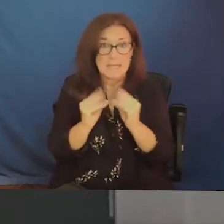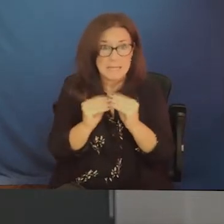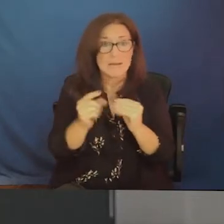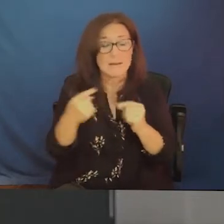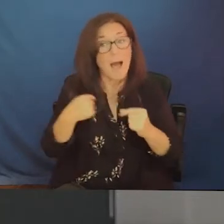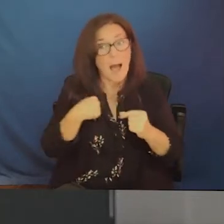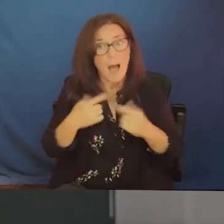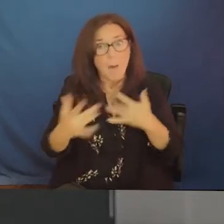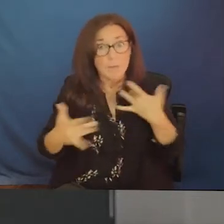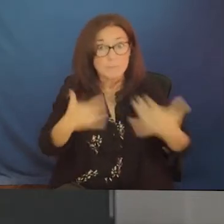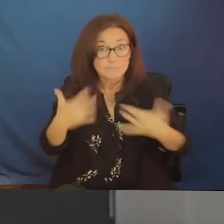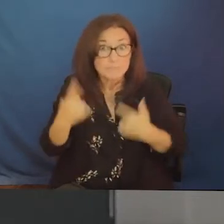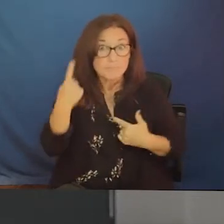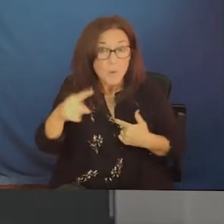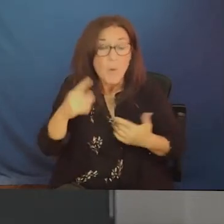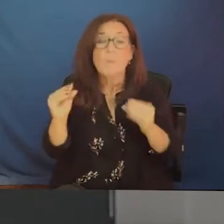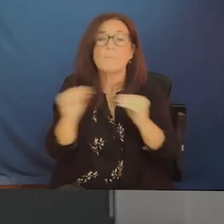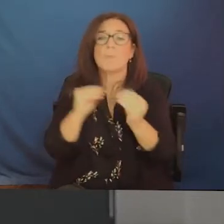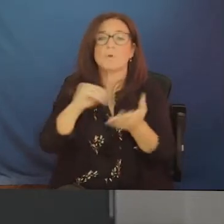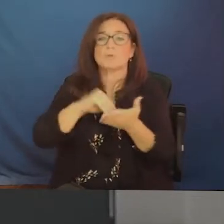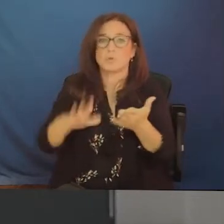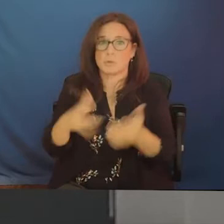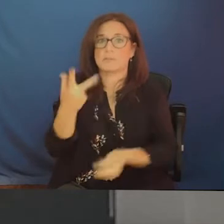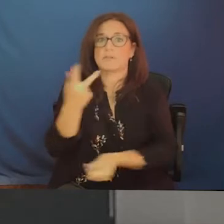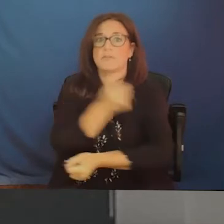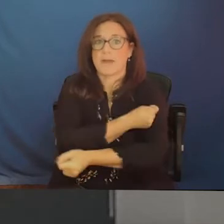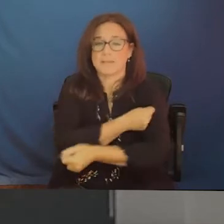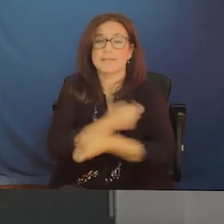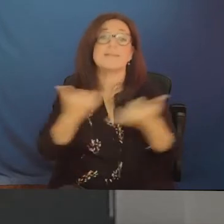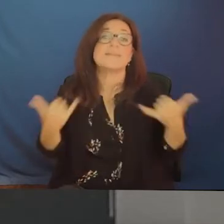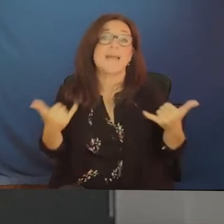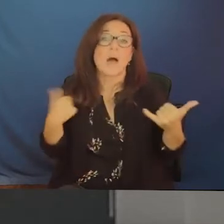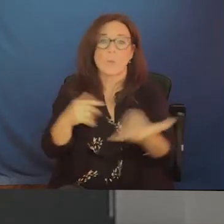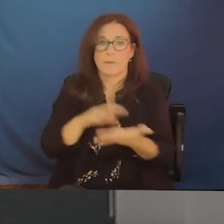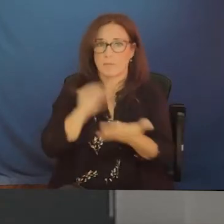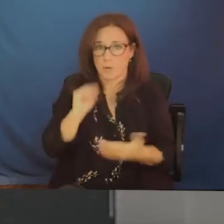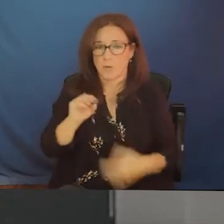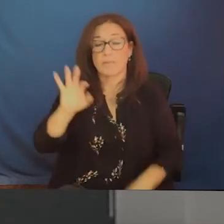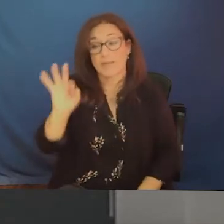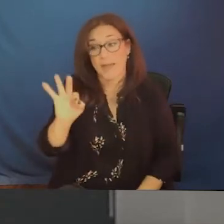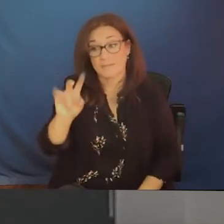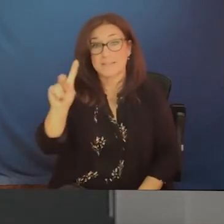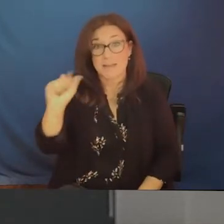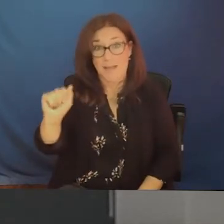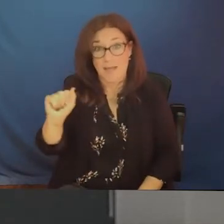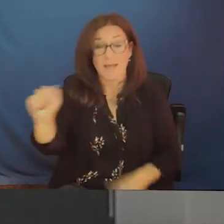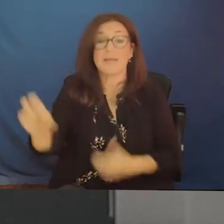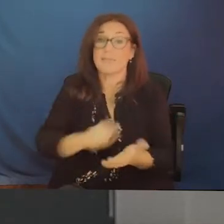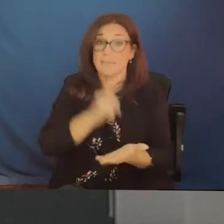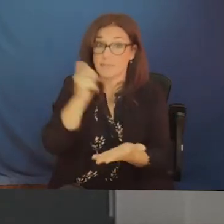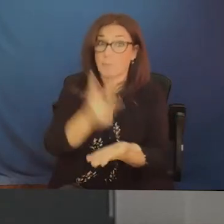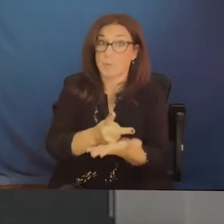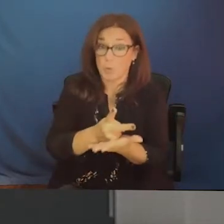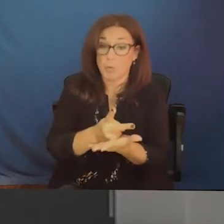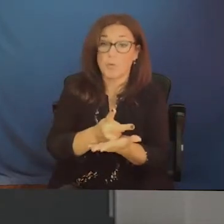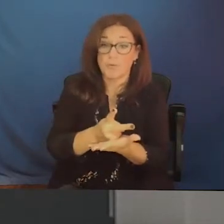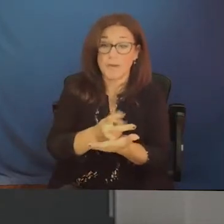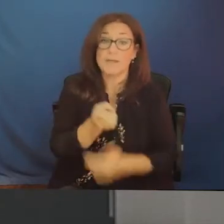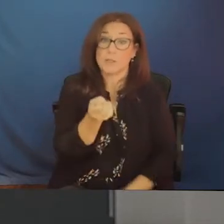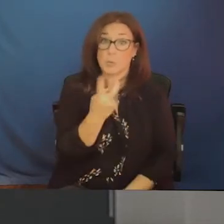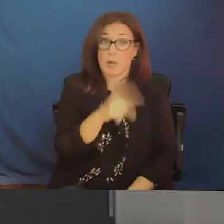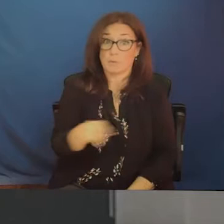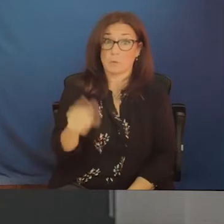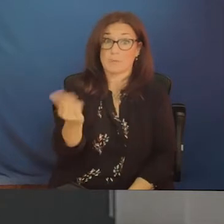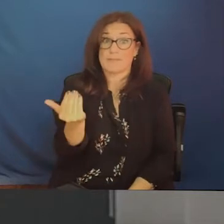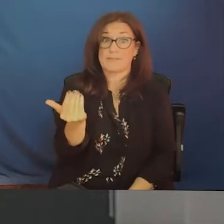getting vaccinated. And since then, we've now learned that the FDA has approved 12 to 15-year-olds